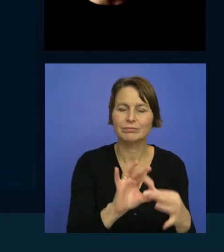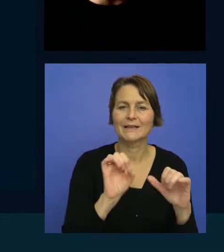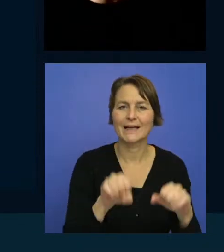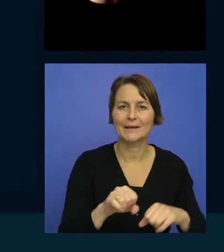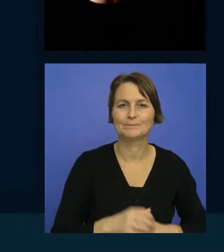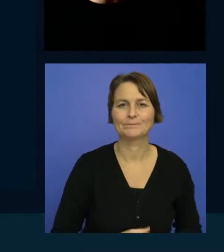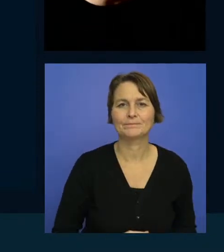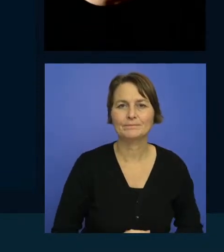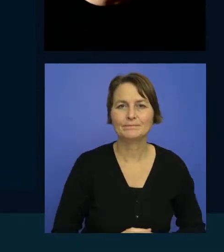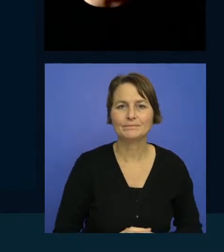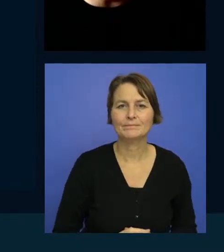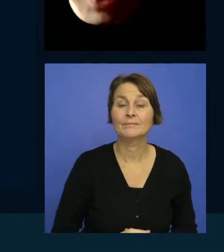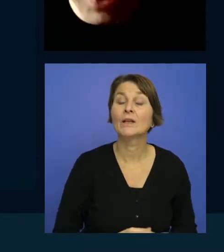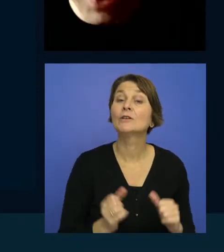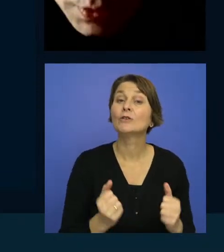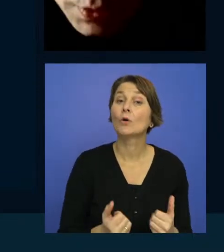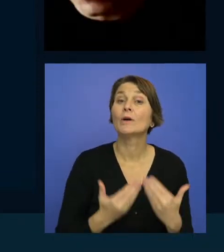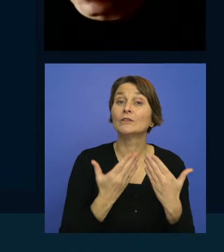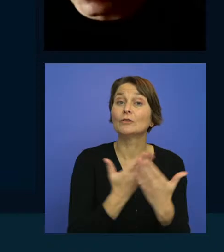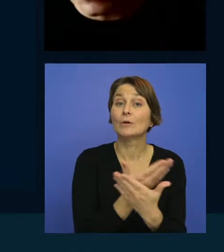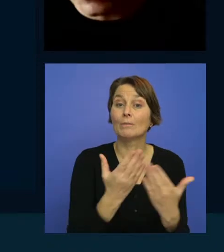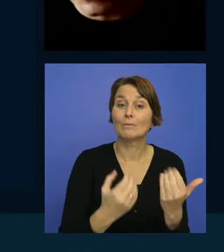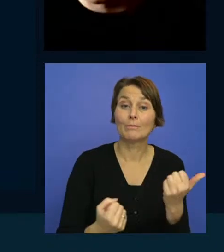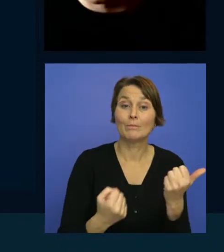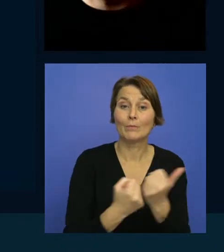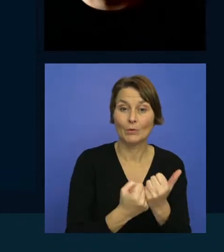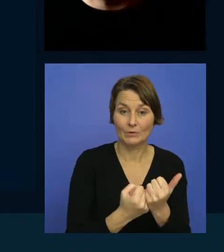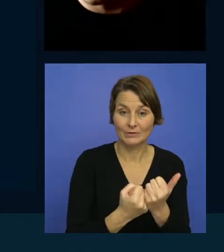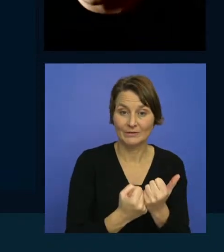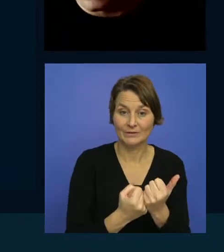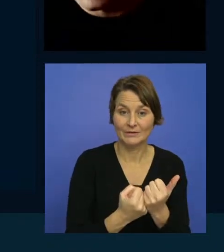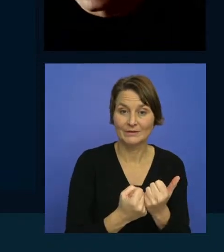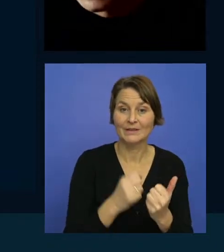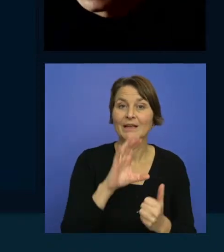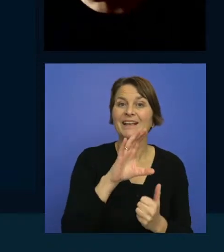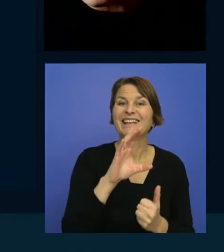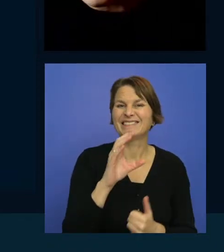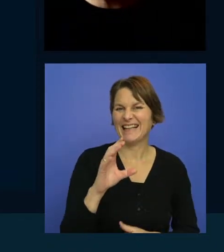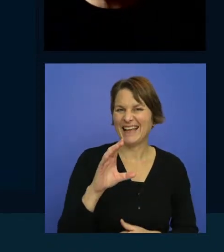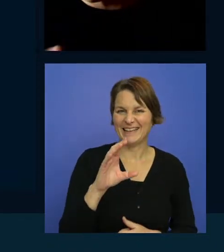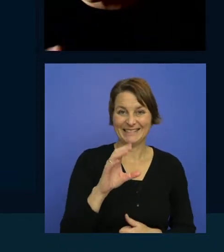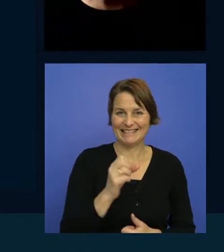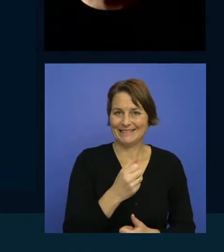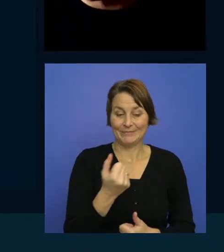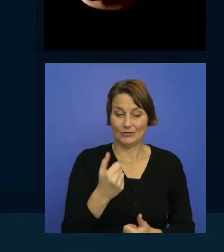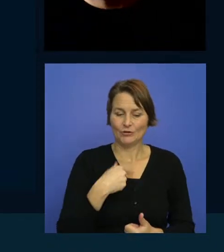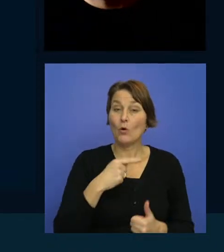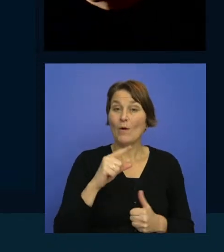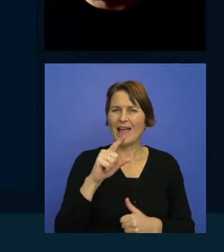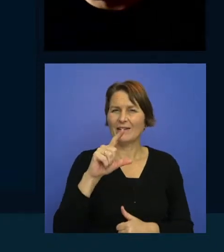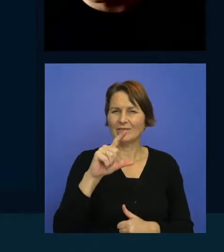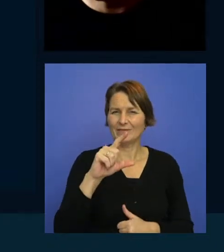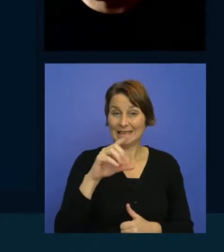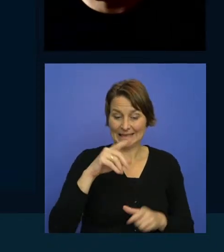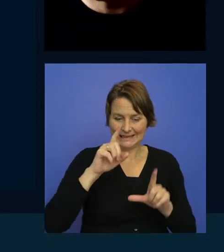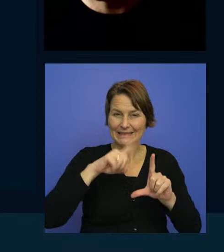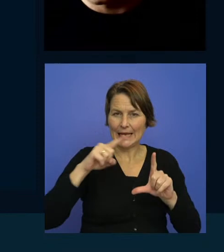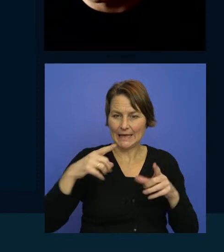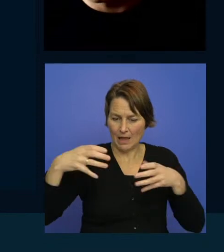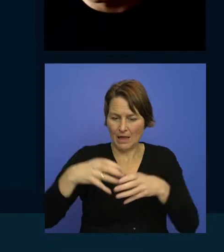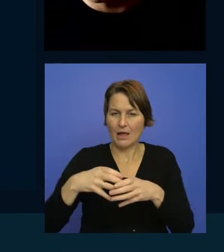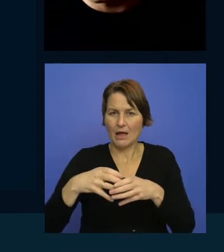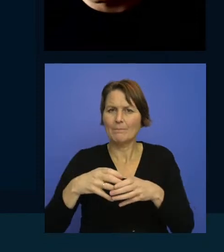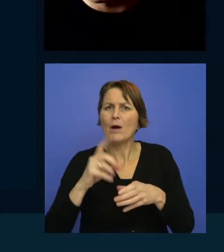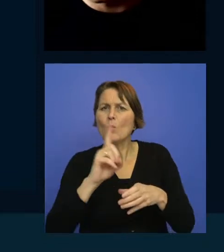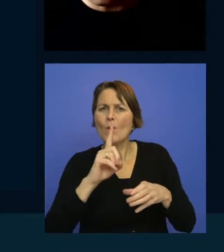a caching service with Redis, which is one of the most popular APIs to cache any sort of data in front of data